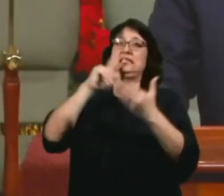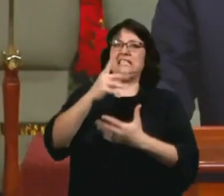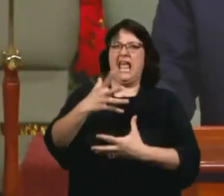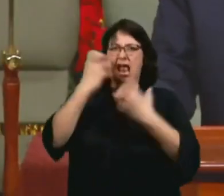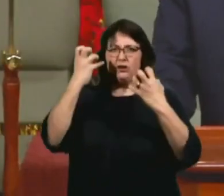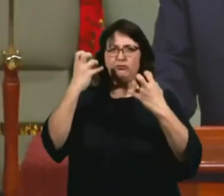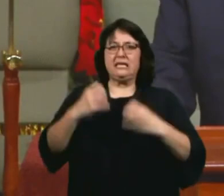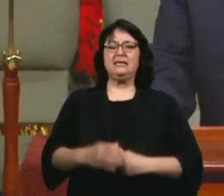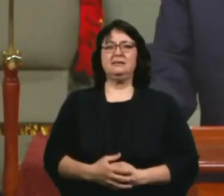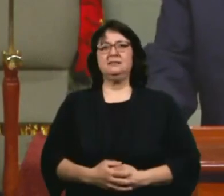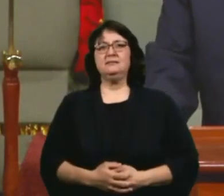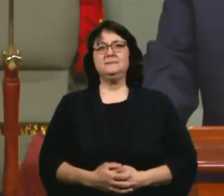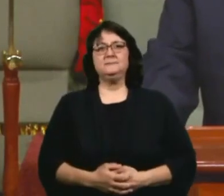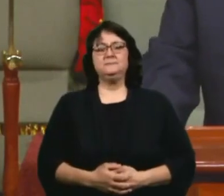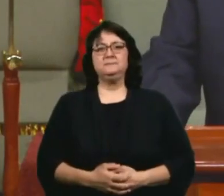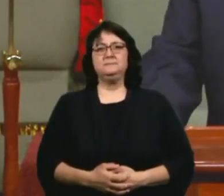angry.